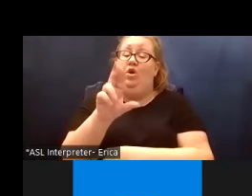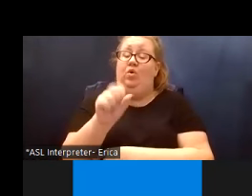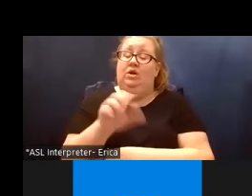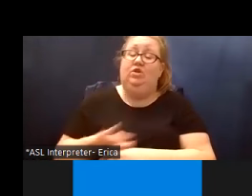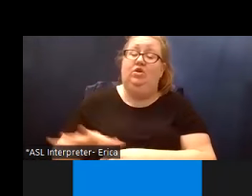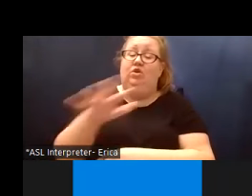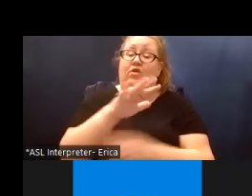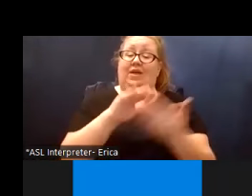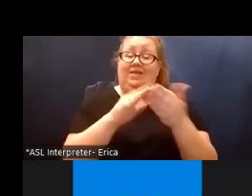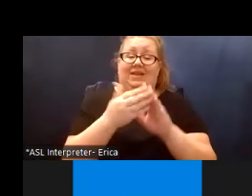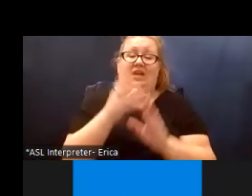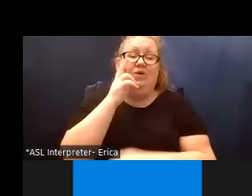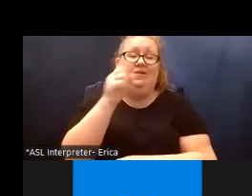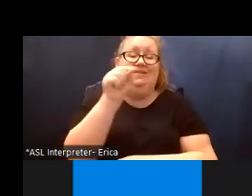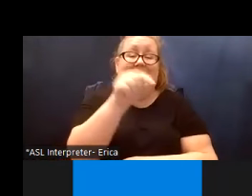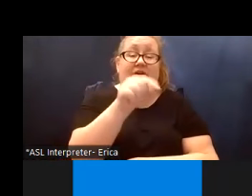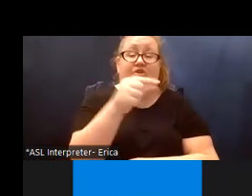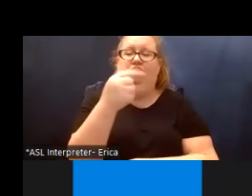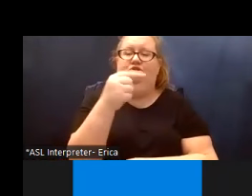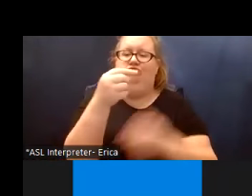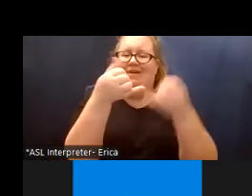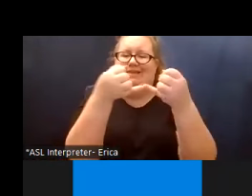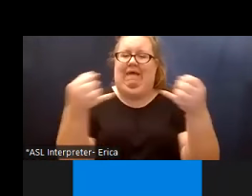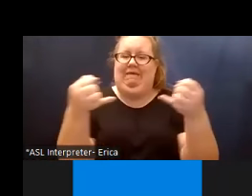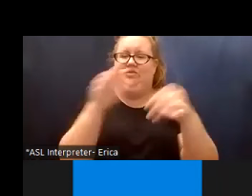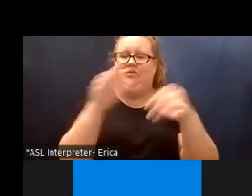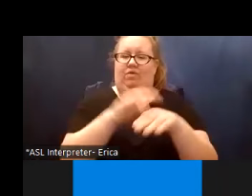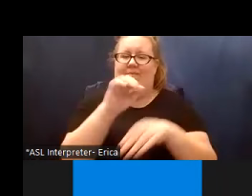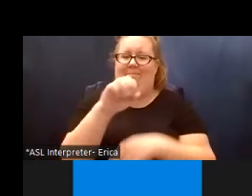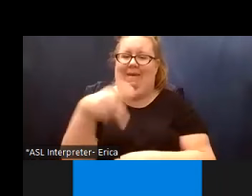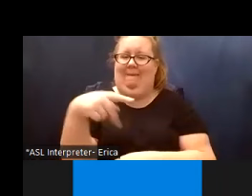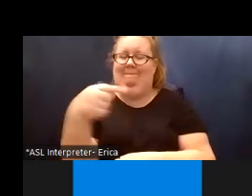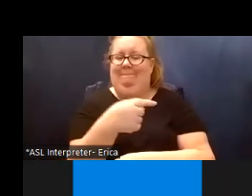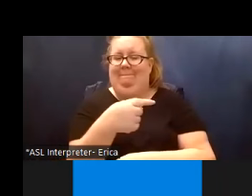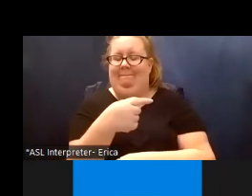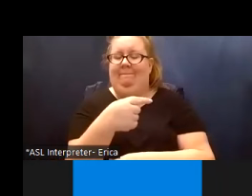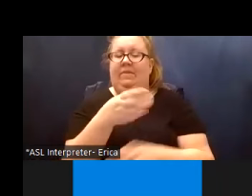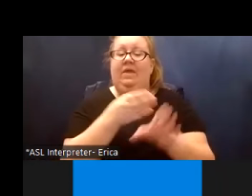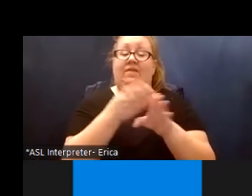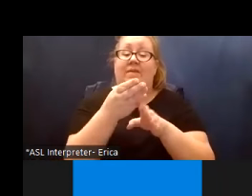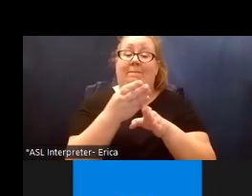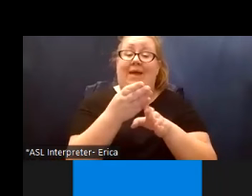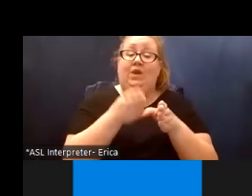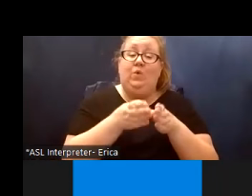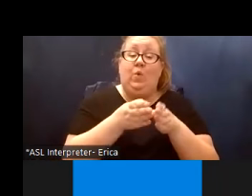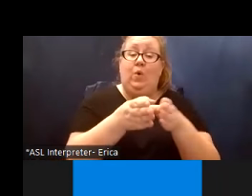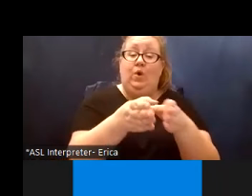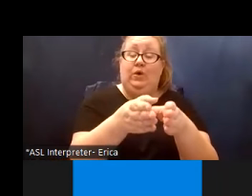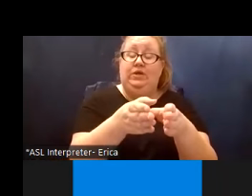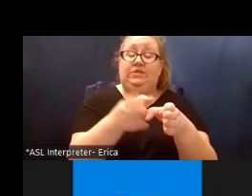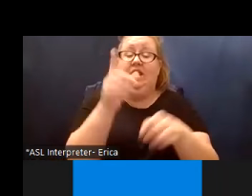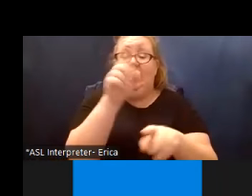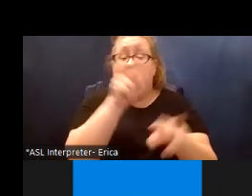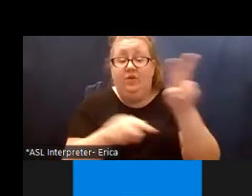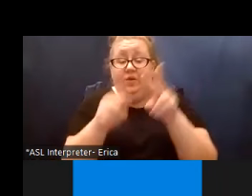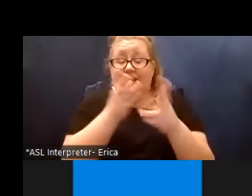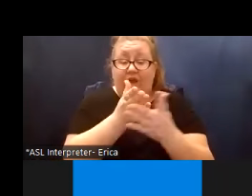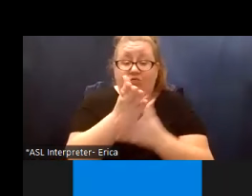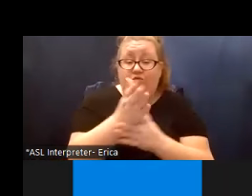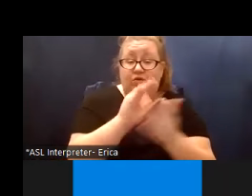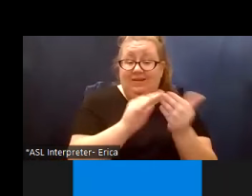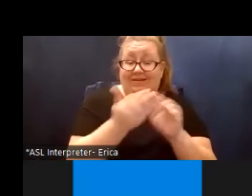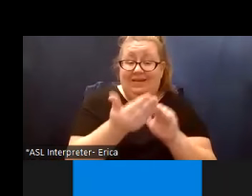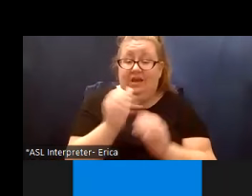the green lines on this map here. The main corridors that we are looking at through the city here are